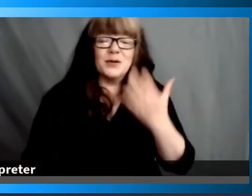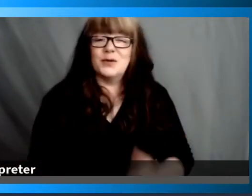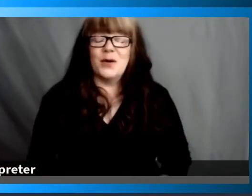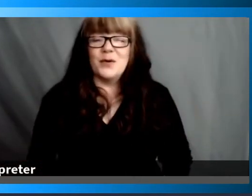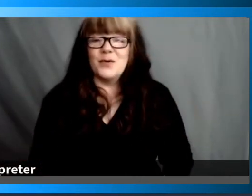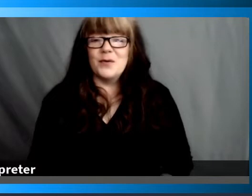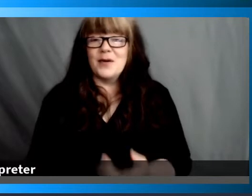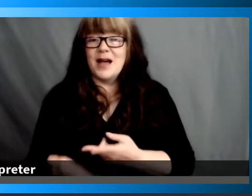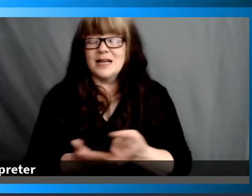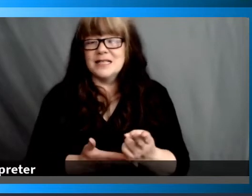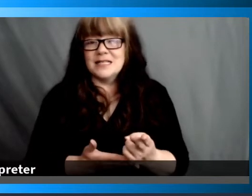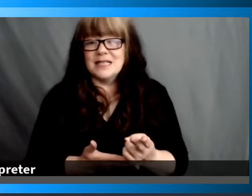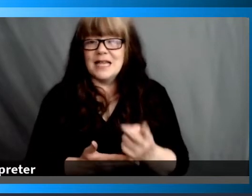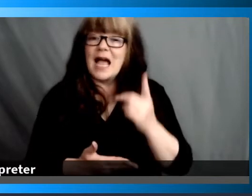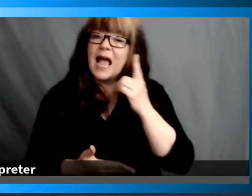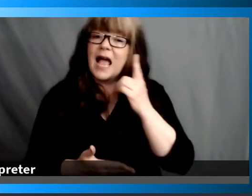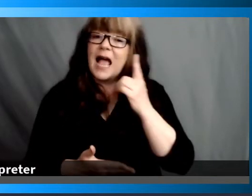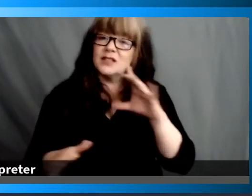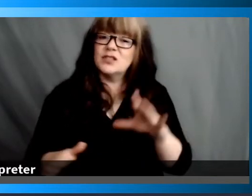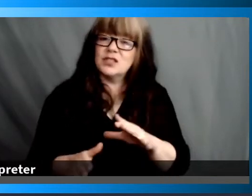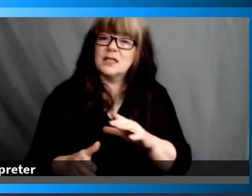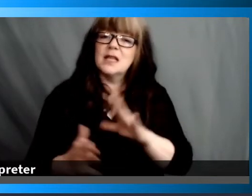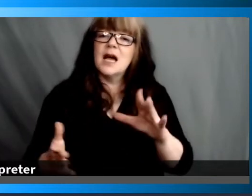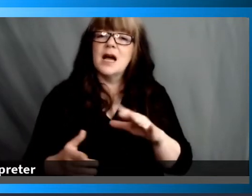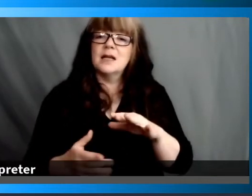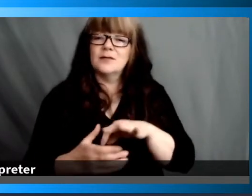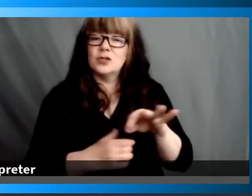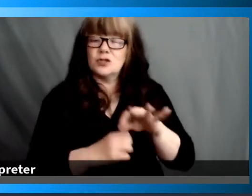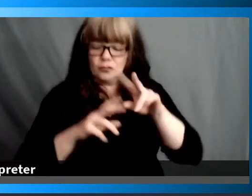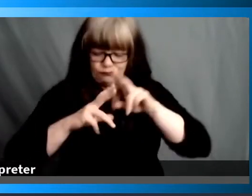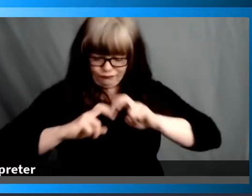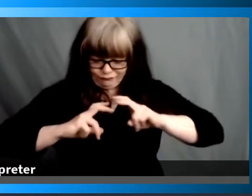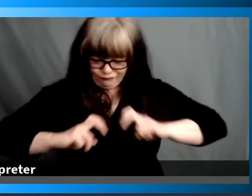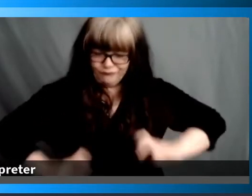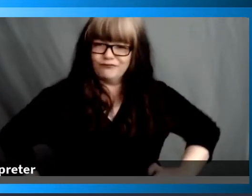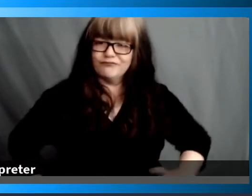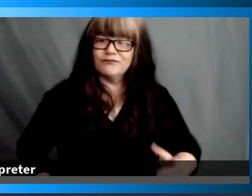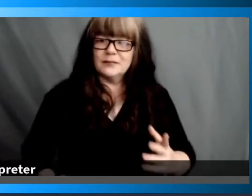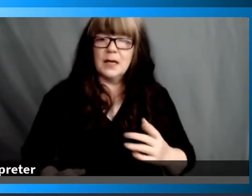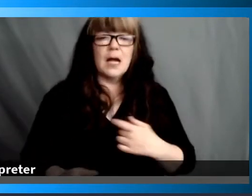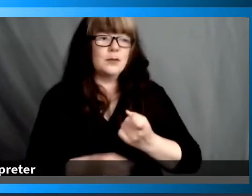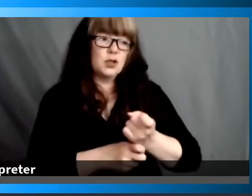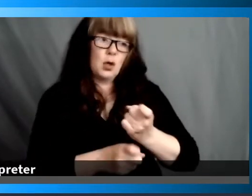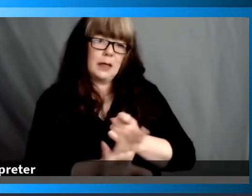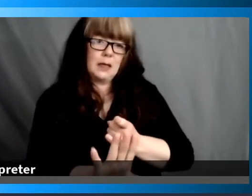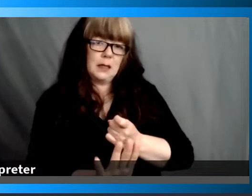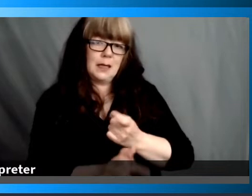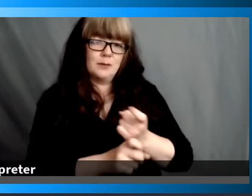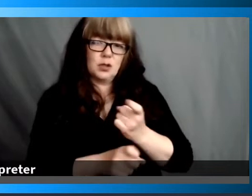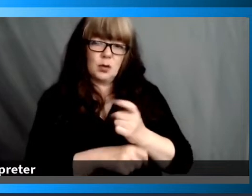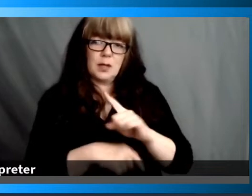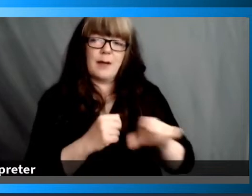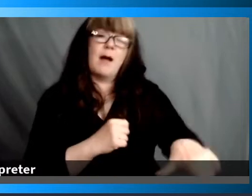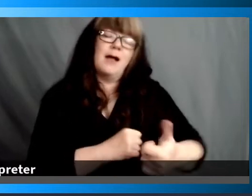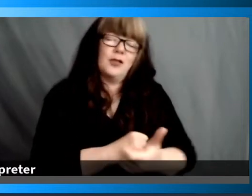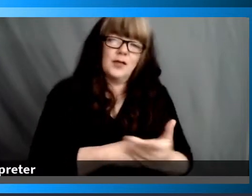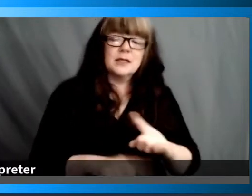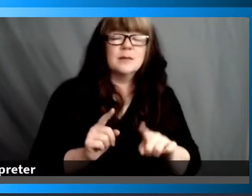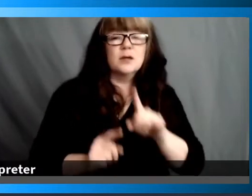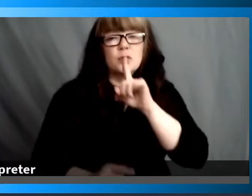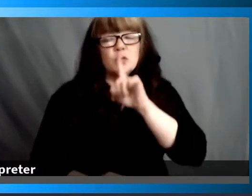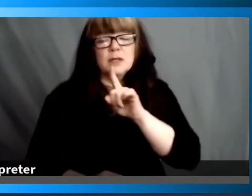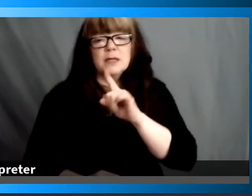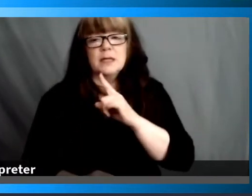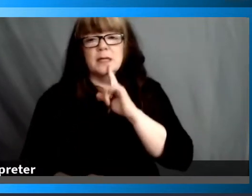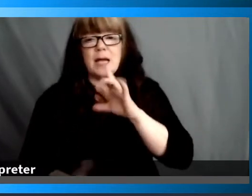honest, I think she did a lot of soul searching. I mean, I'm joking. I was joking about all the other stuff, but I really do believe